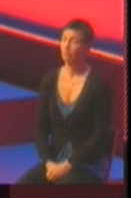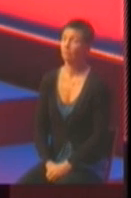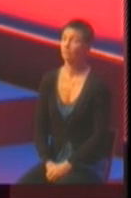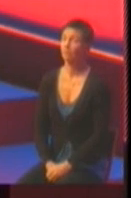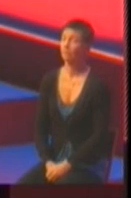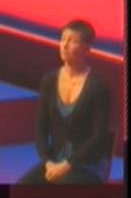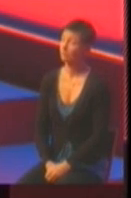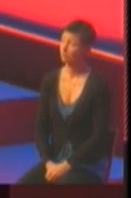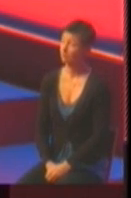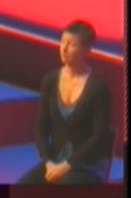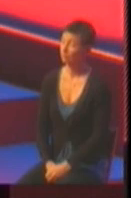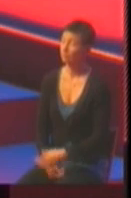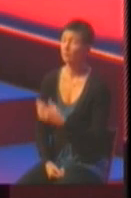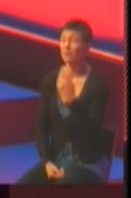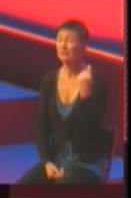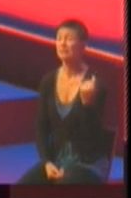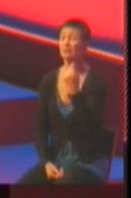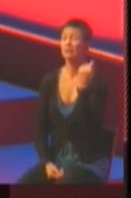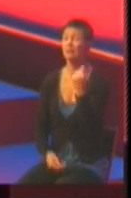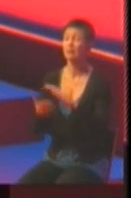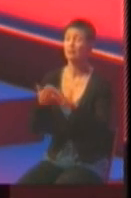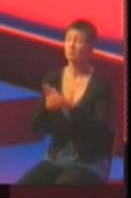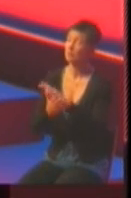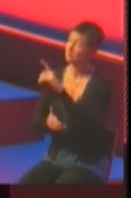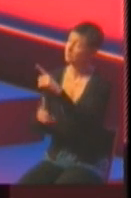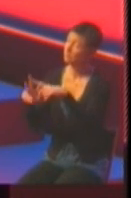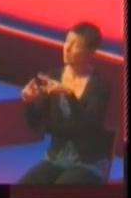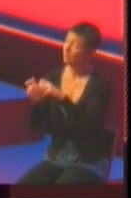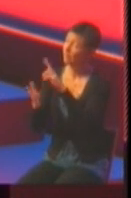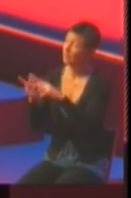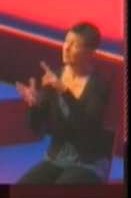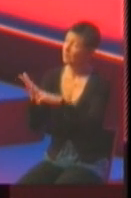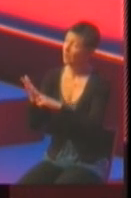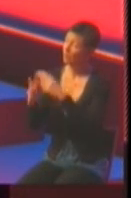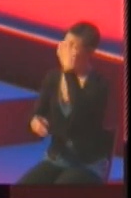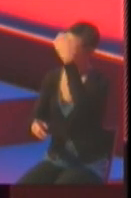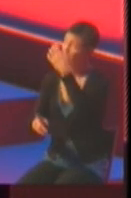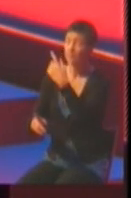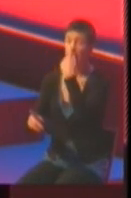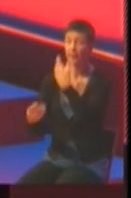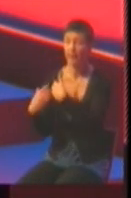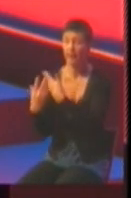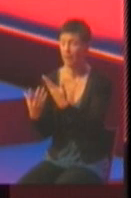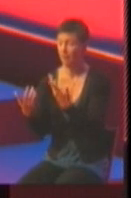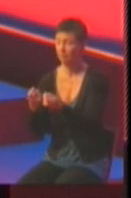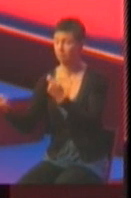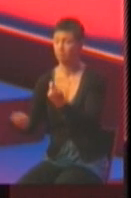Success will be when the Afghan government is strong enough to be able to do this